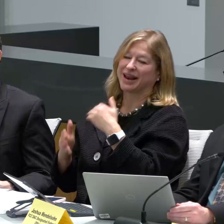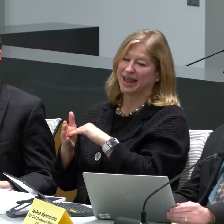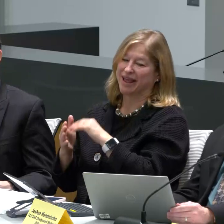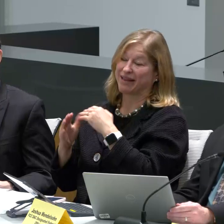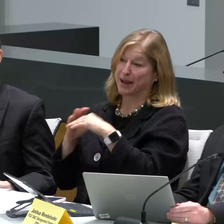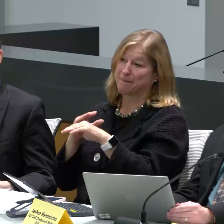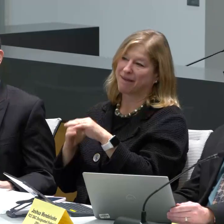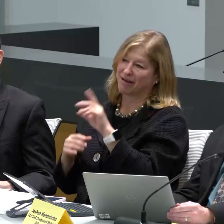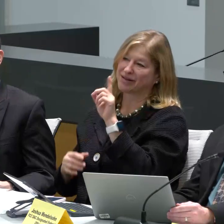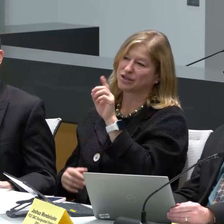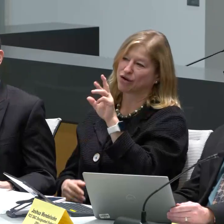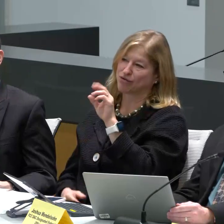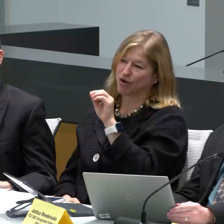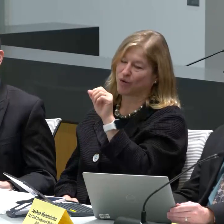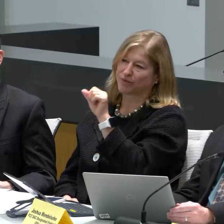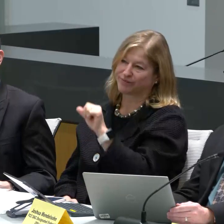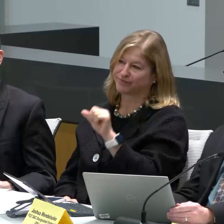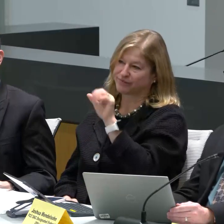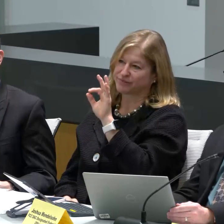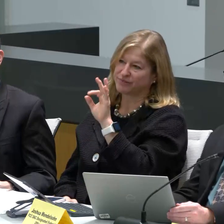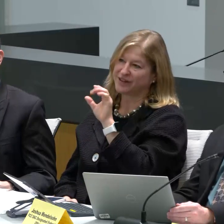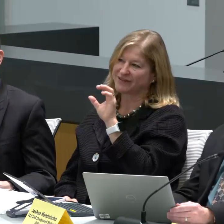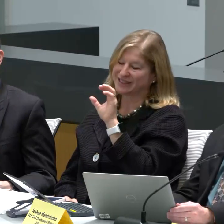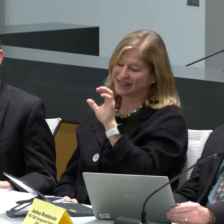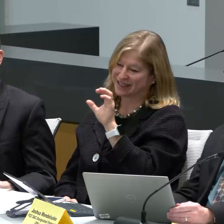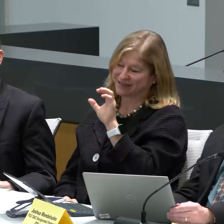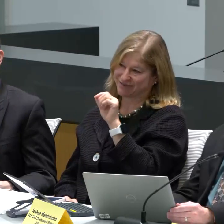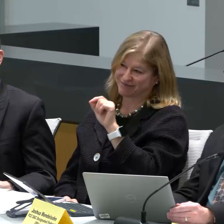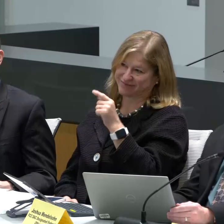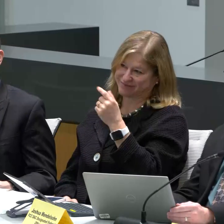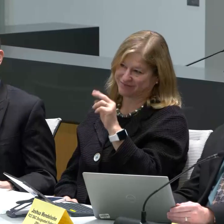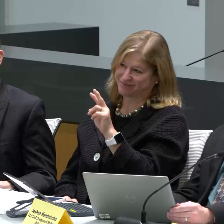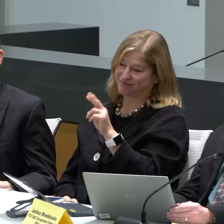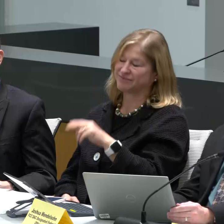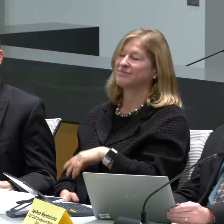844-432-2275. And again, email address is